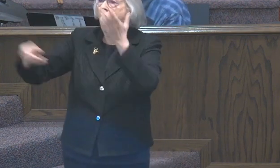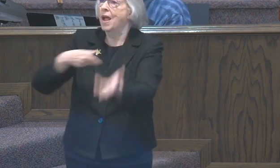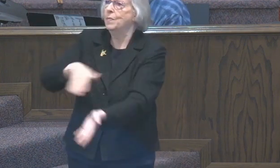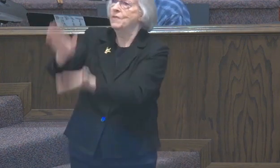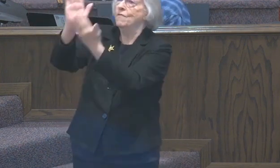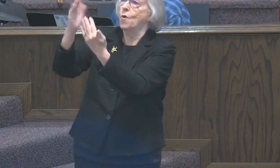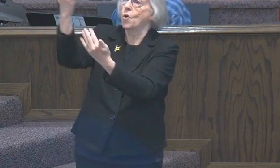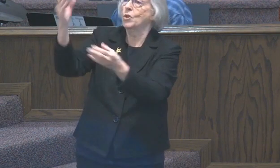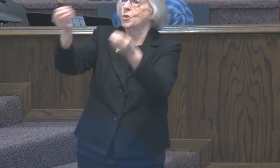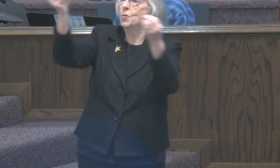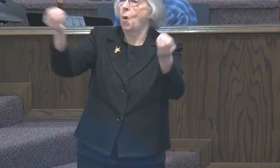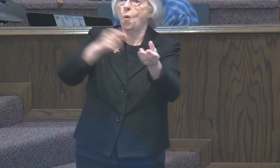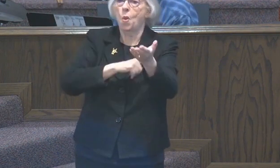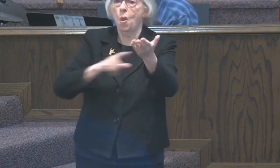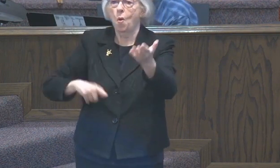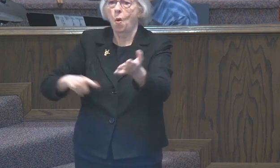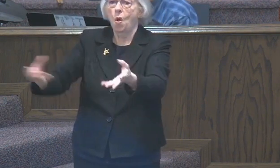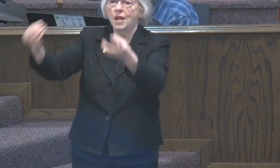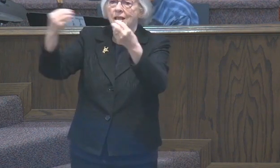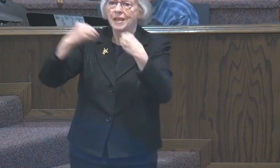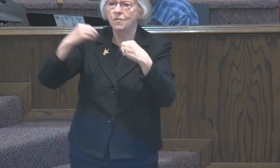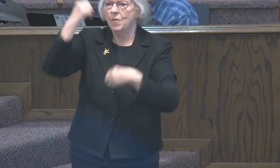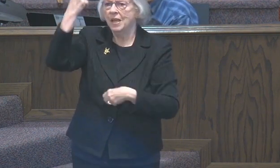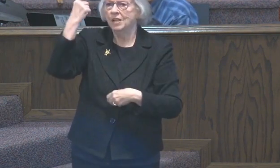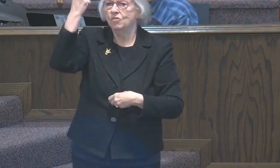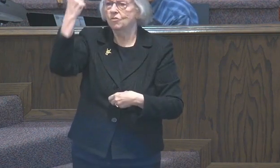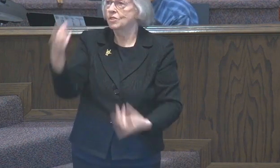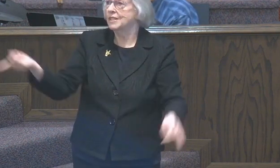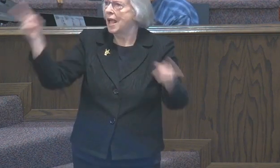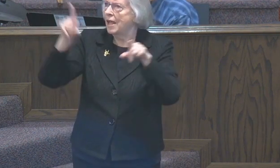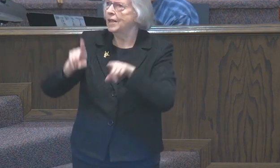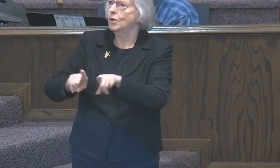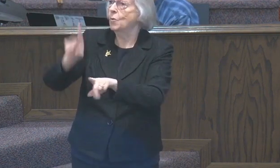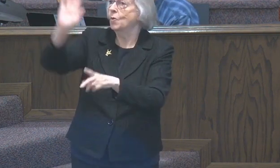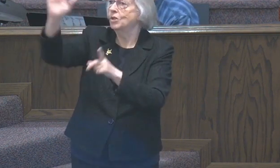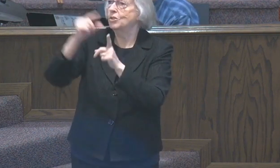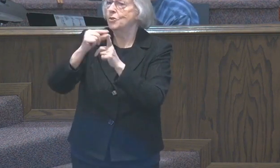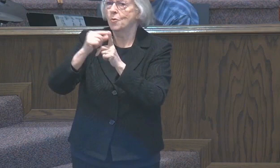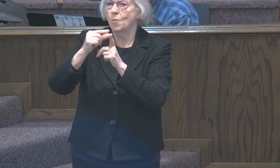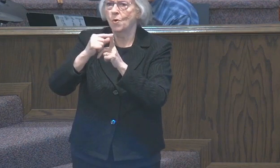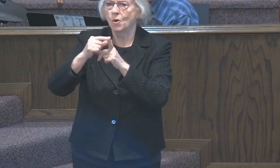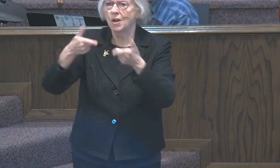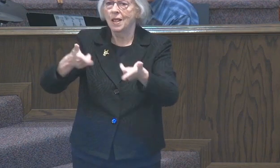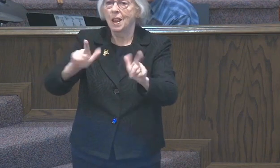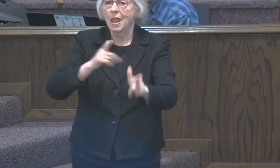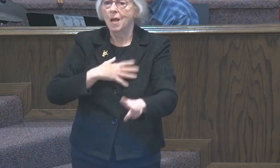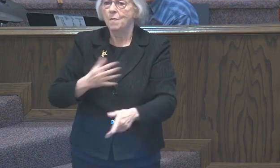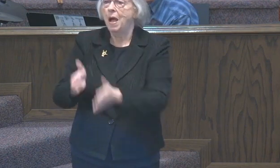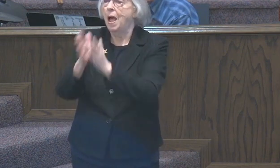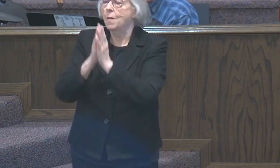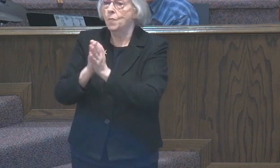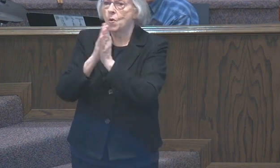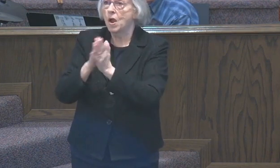Lord. Give me understanding according to your word. Let my supplication